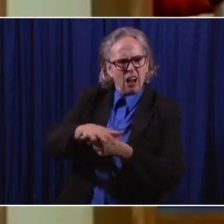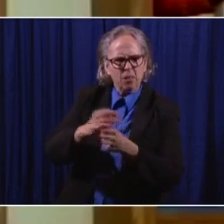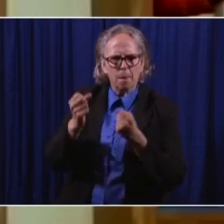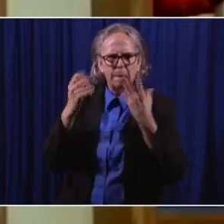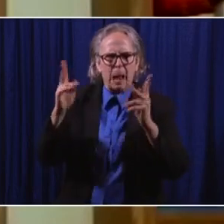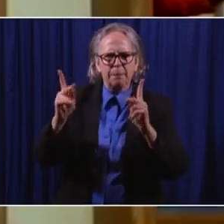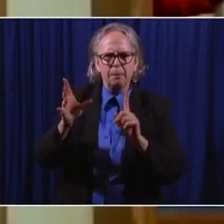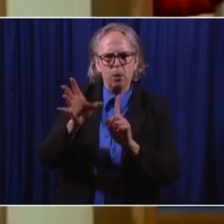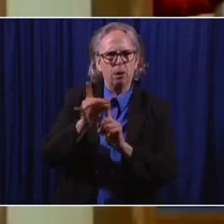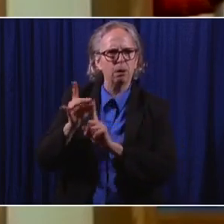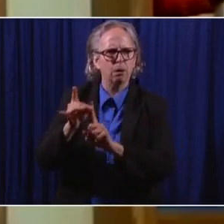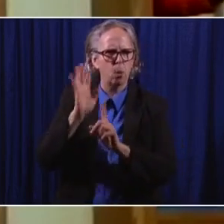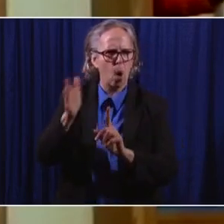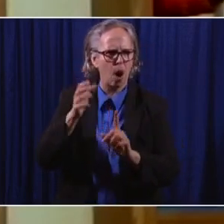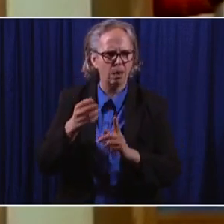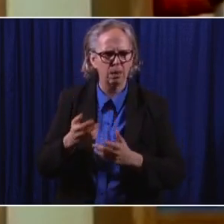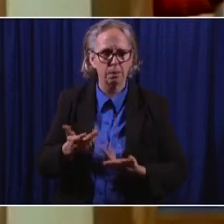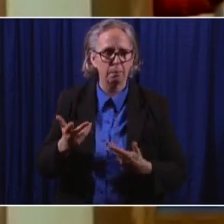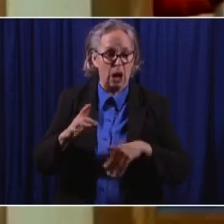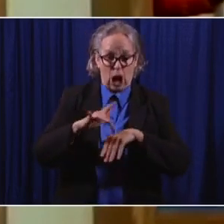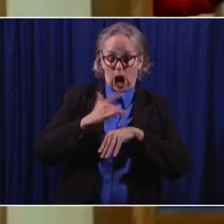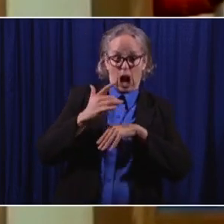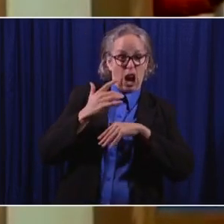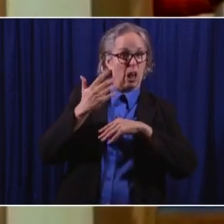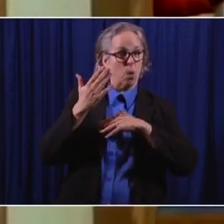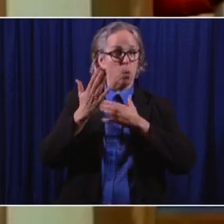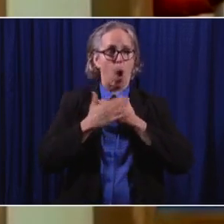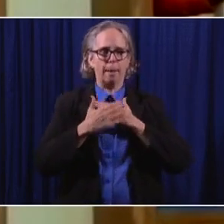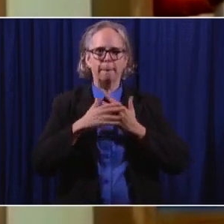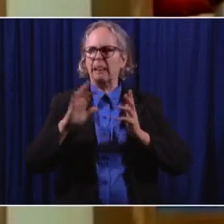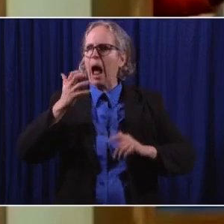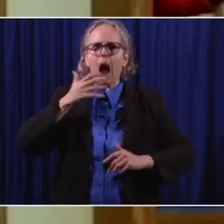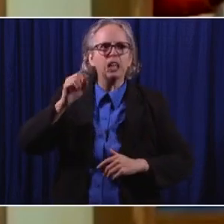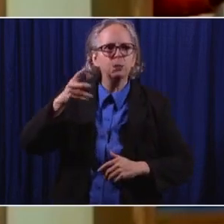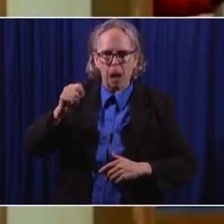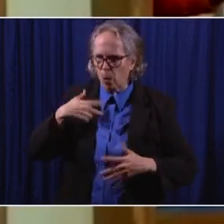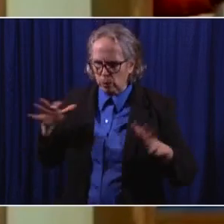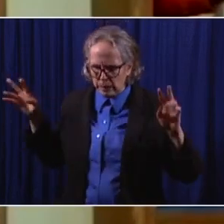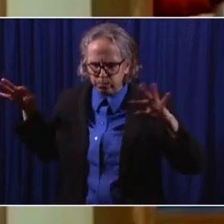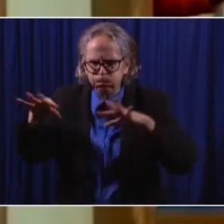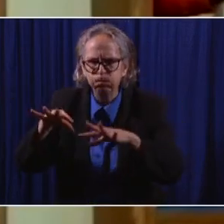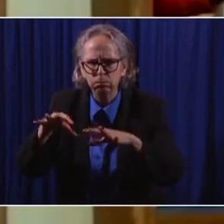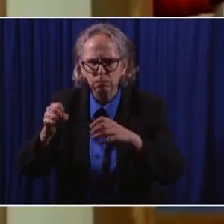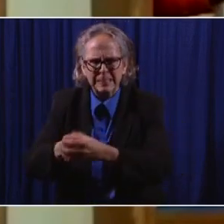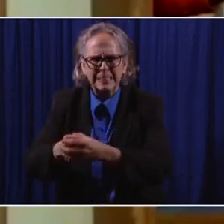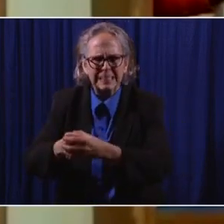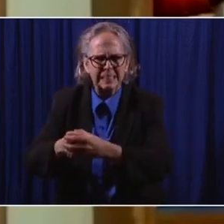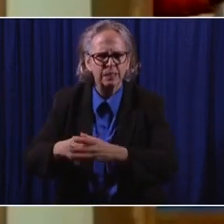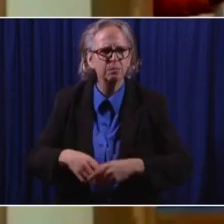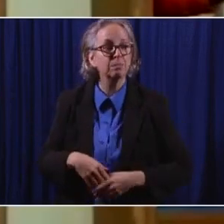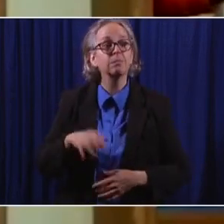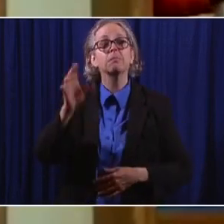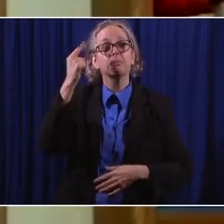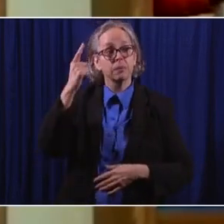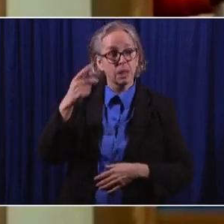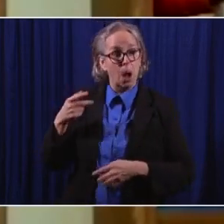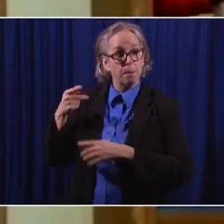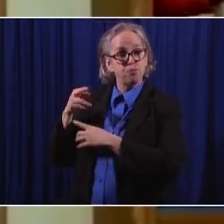hotspots or potential community spread. Having this information gives communities an opportunity to act proactively to prevent outbreaks.